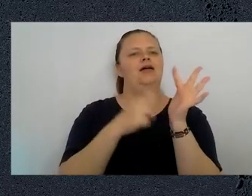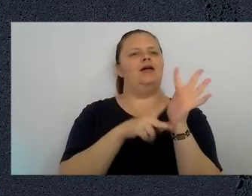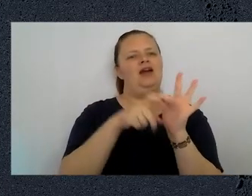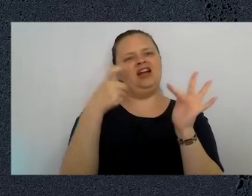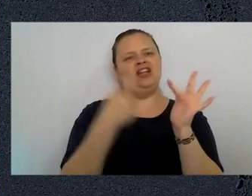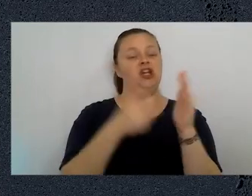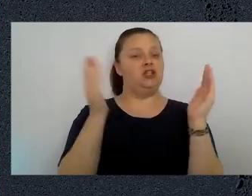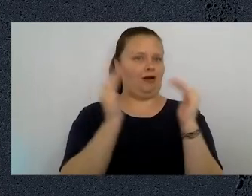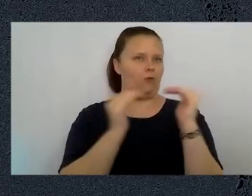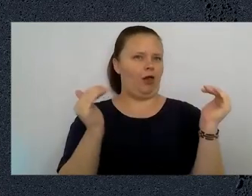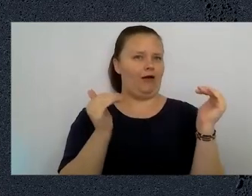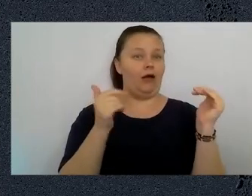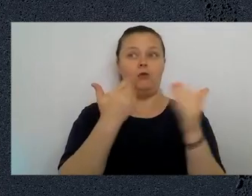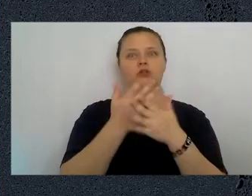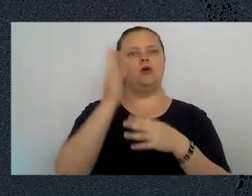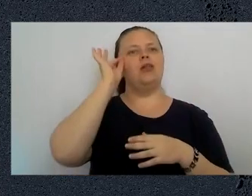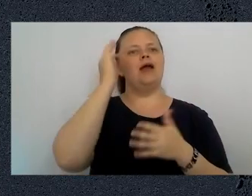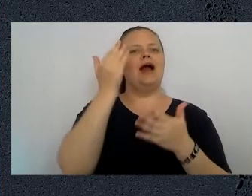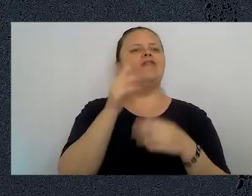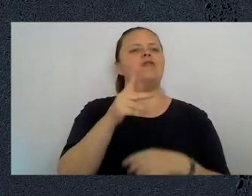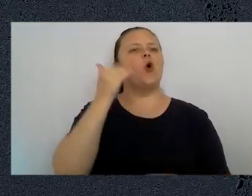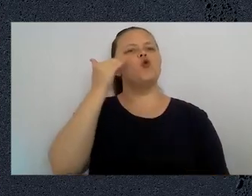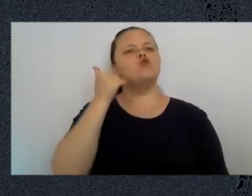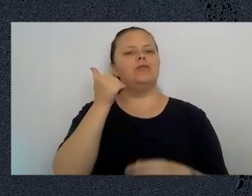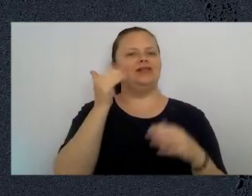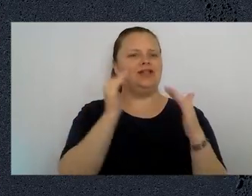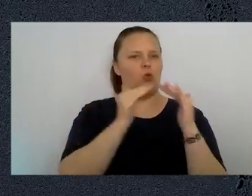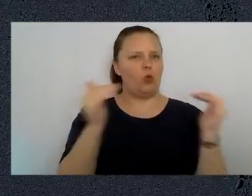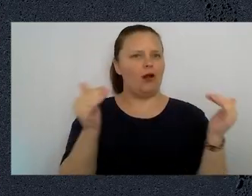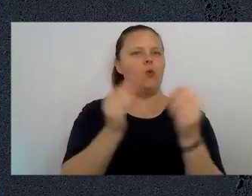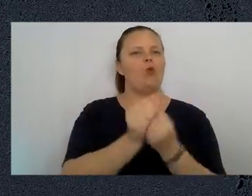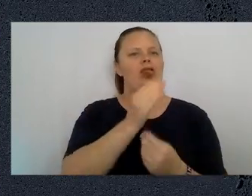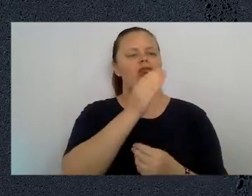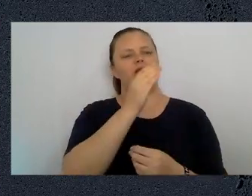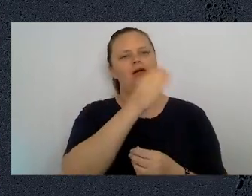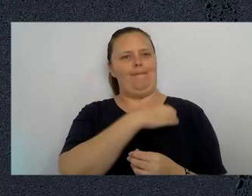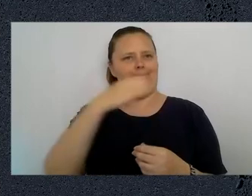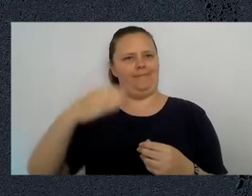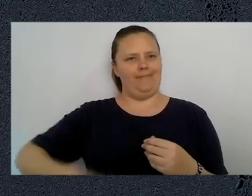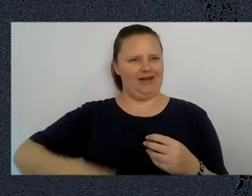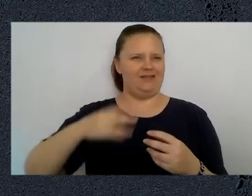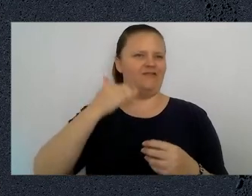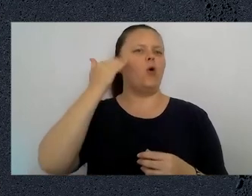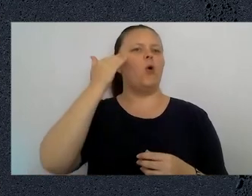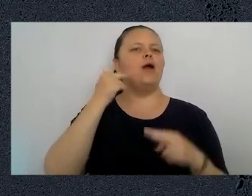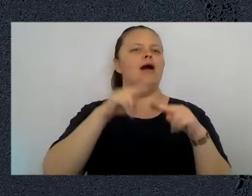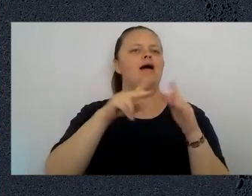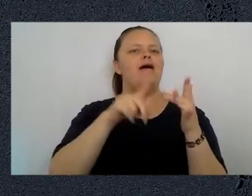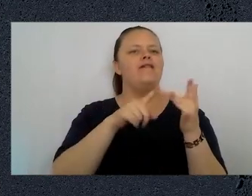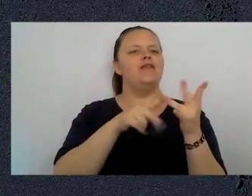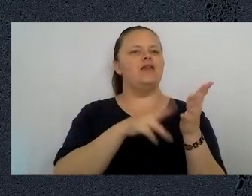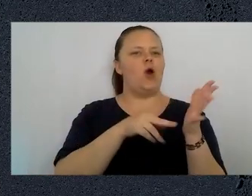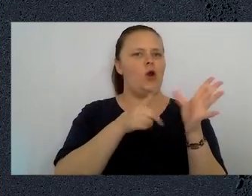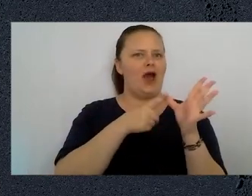the Council for Women's Equality with the Minister for Women, Fiona Richardson, as well as Natalie Hutchins, which